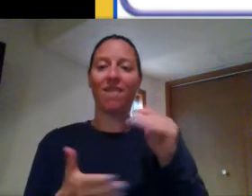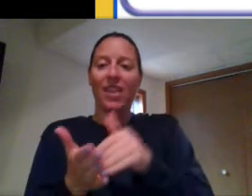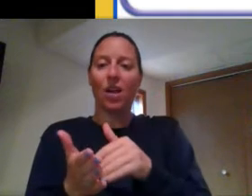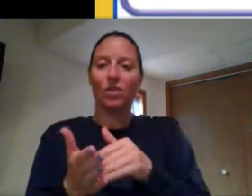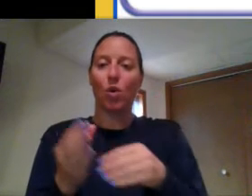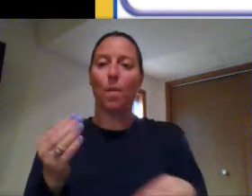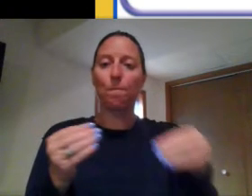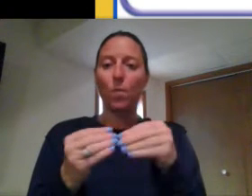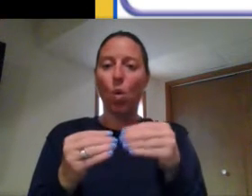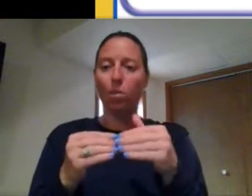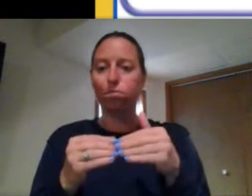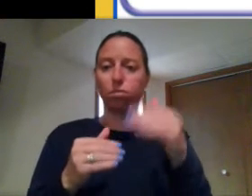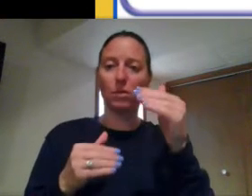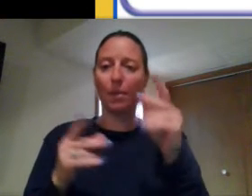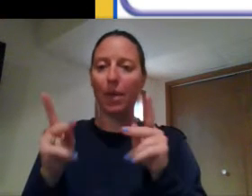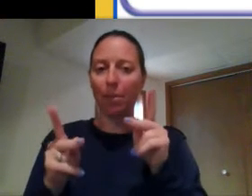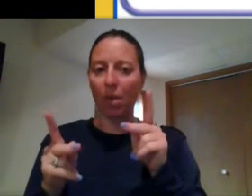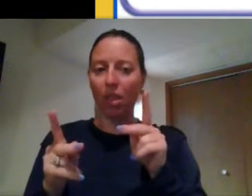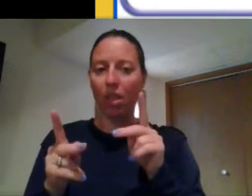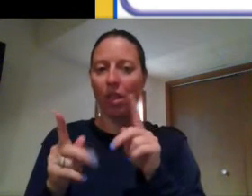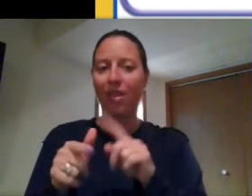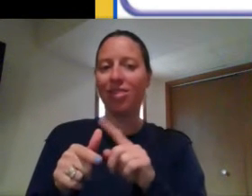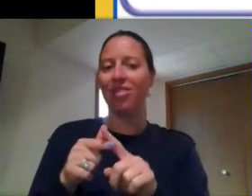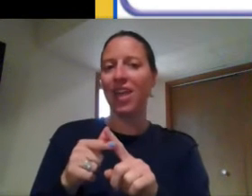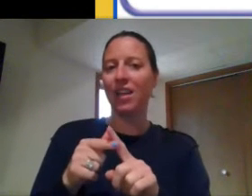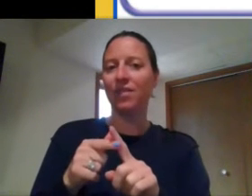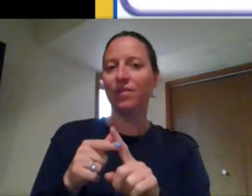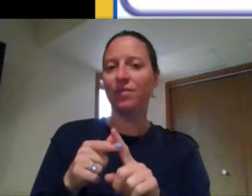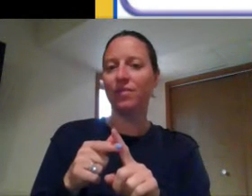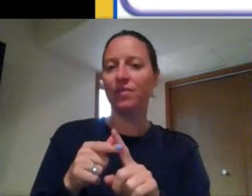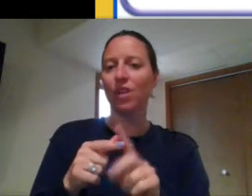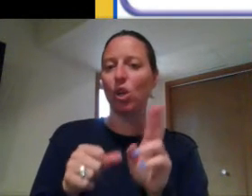the data information in the attendance table.